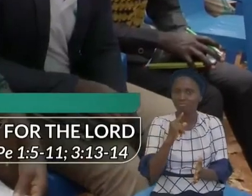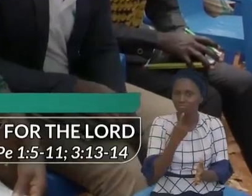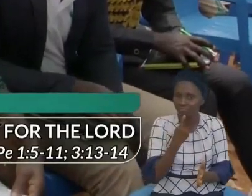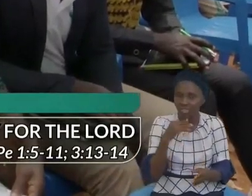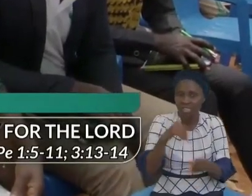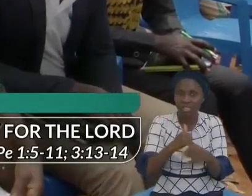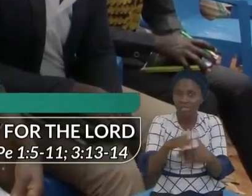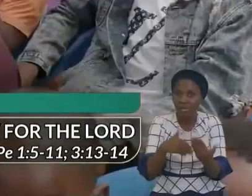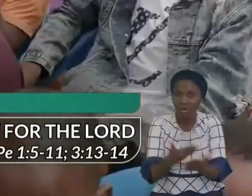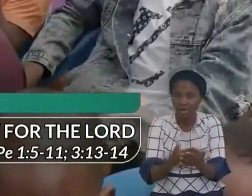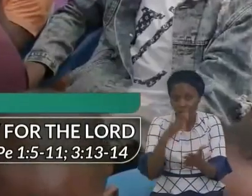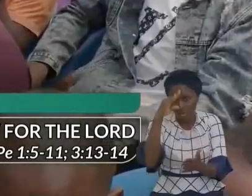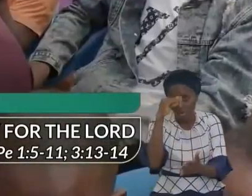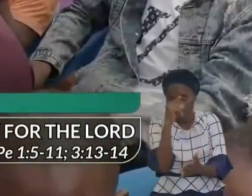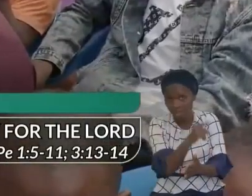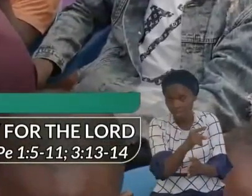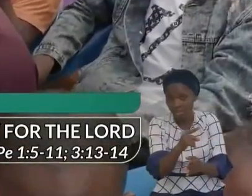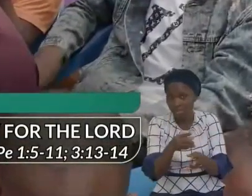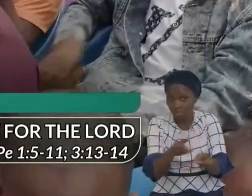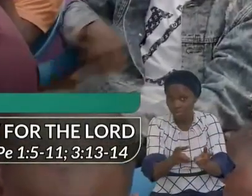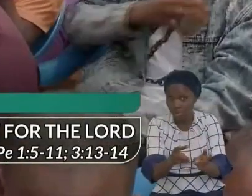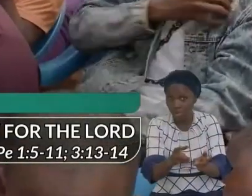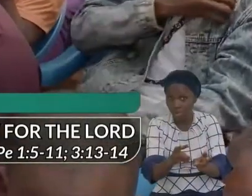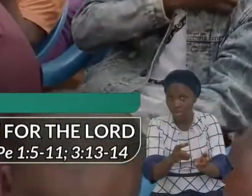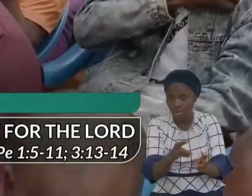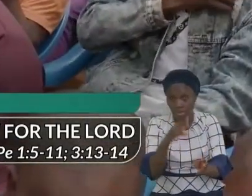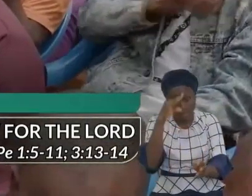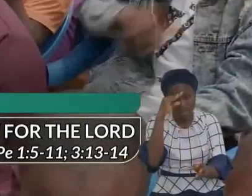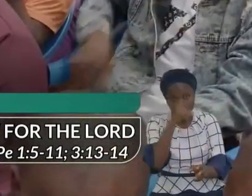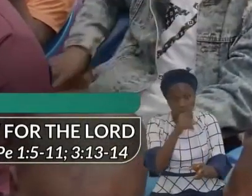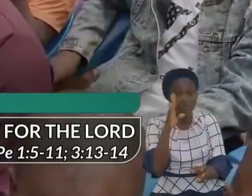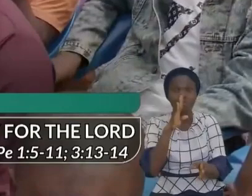shall not stand before mean men.